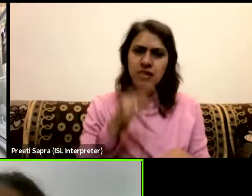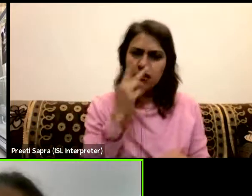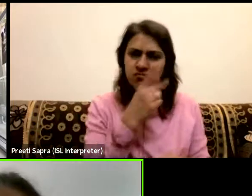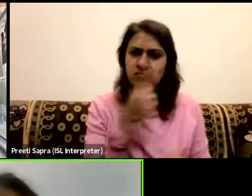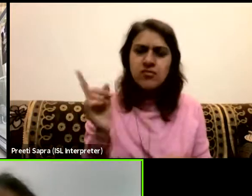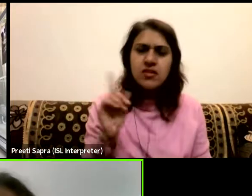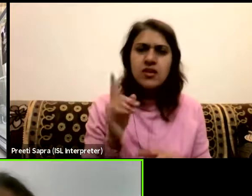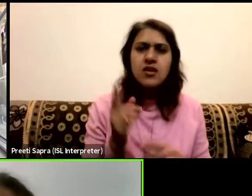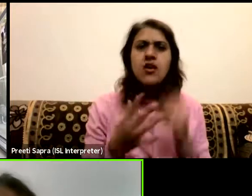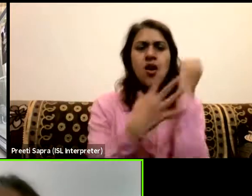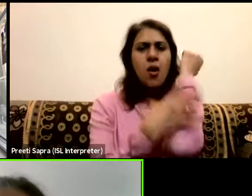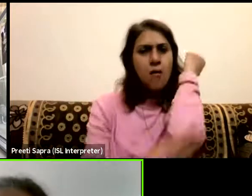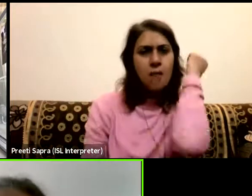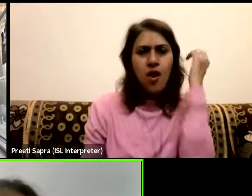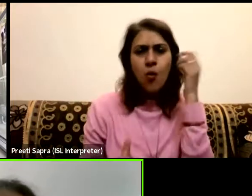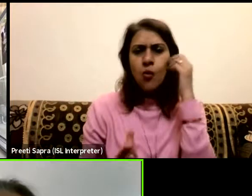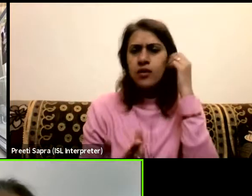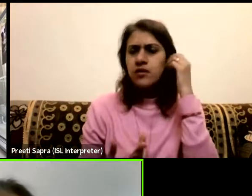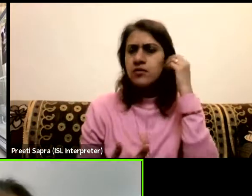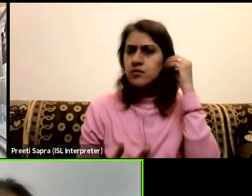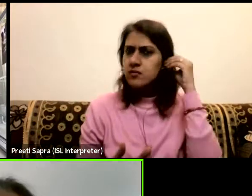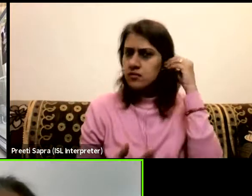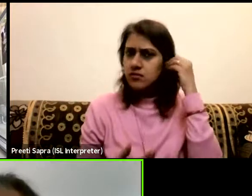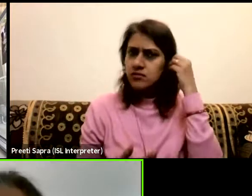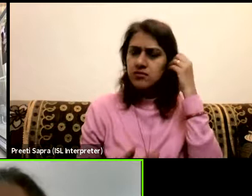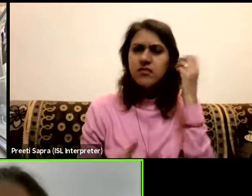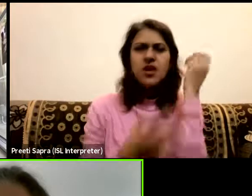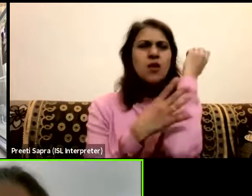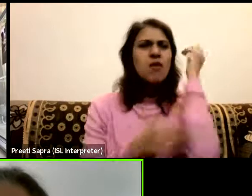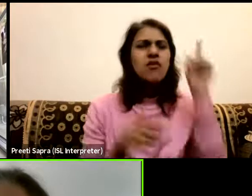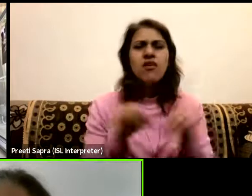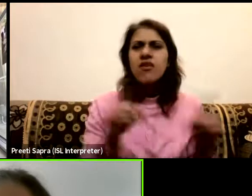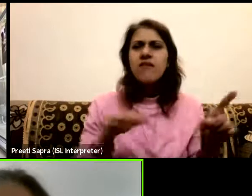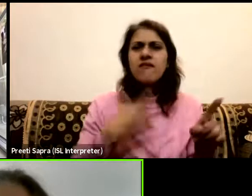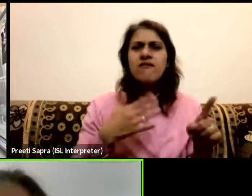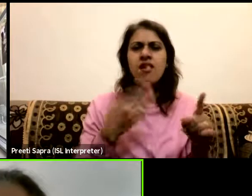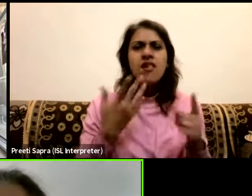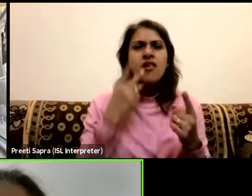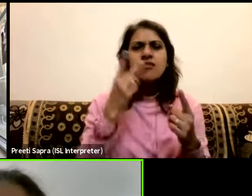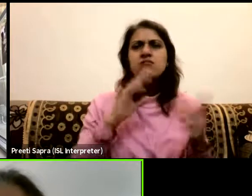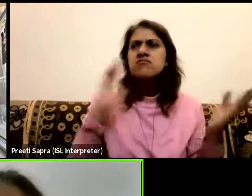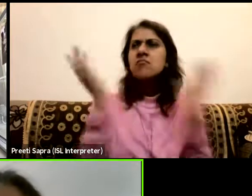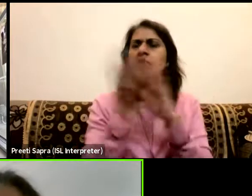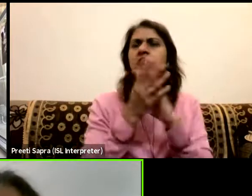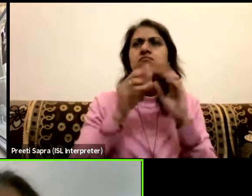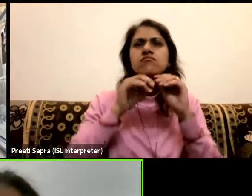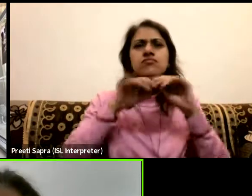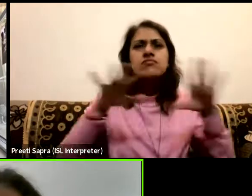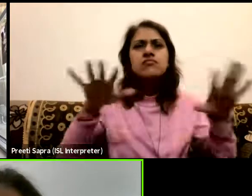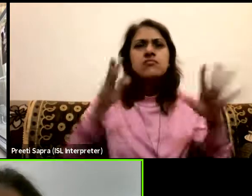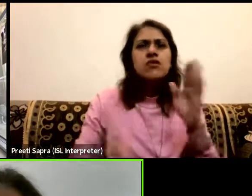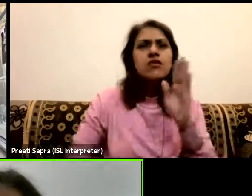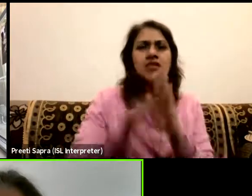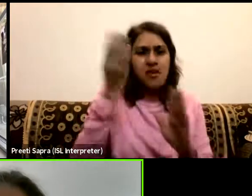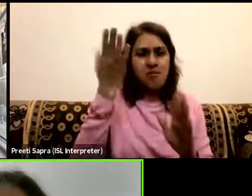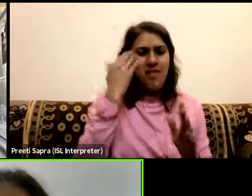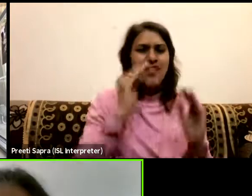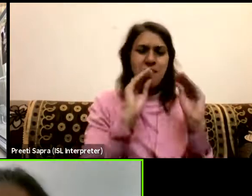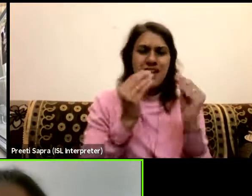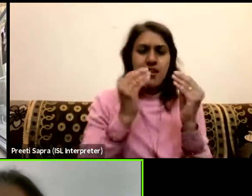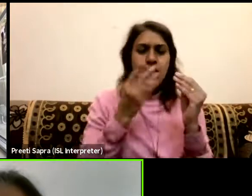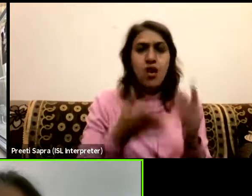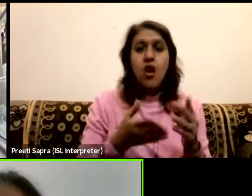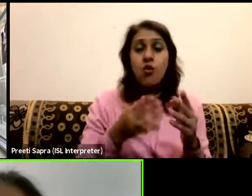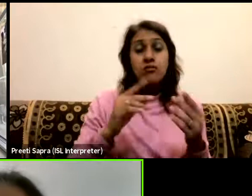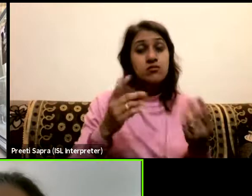of poverty, are so global that we cannot any longer act in silos. At a